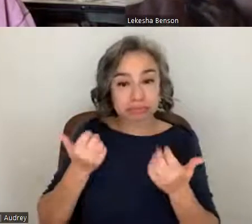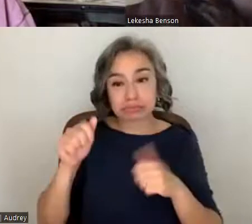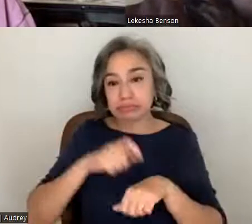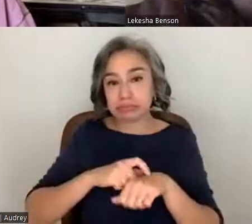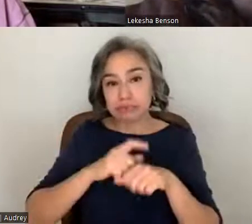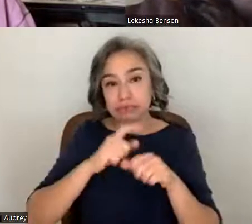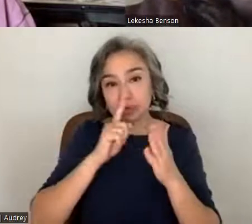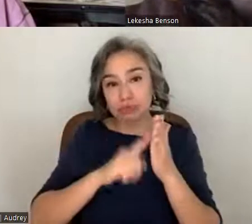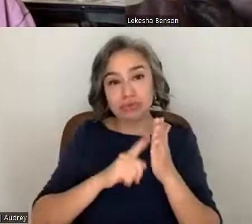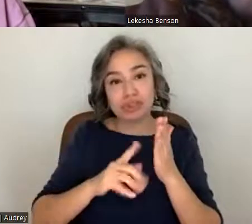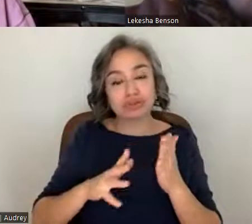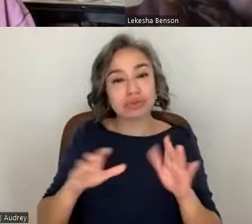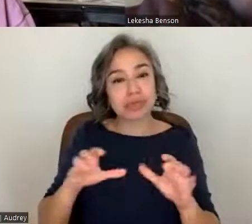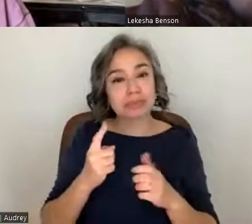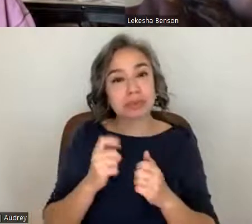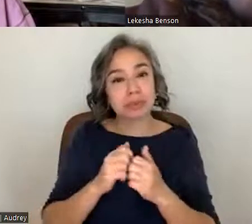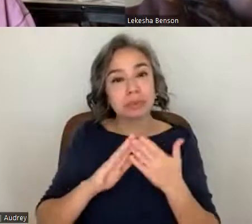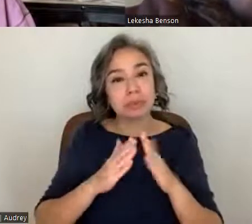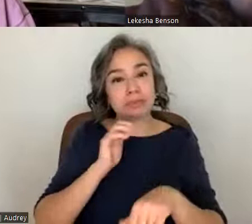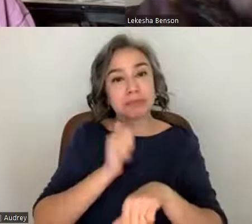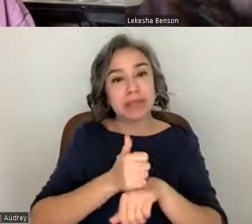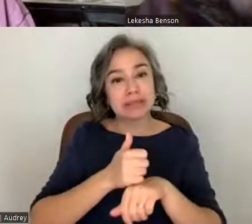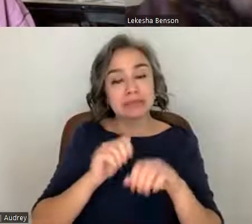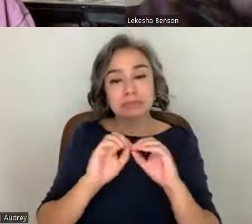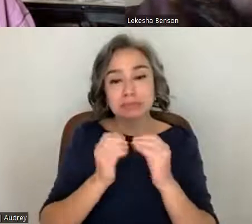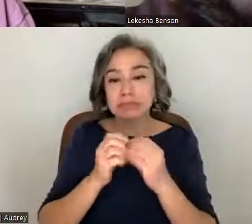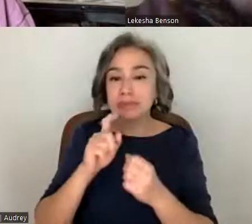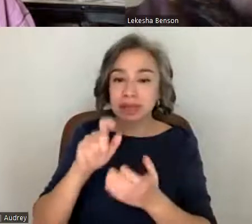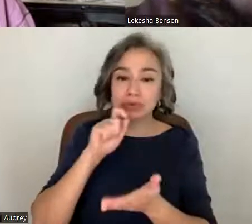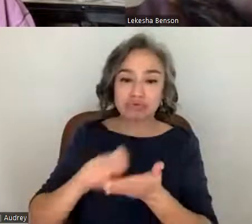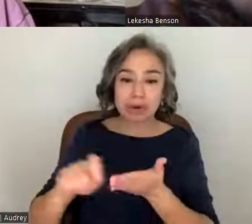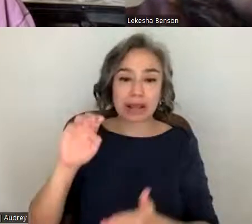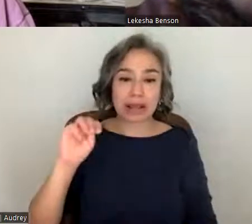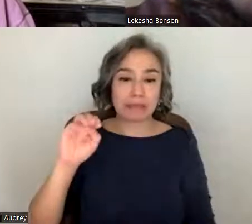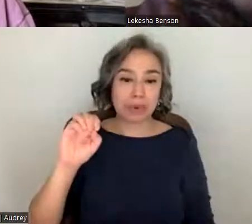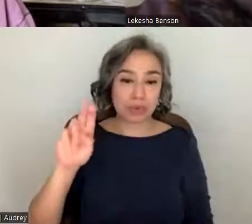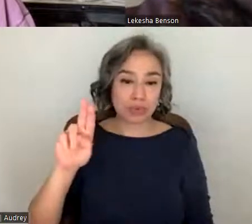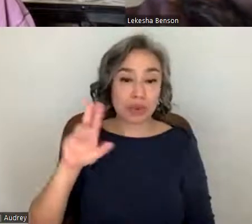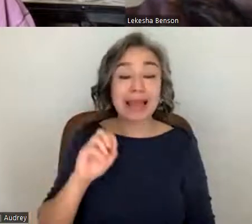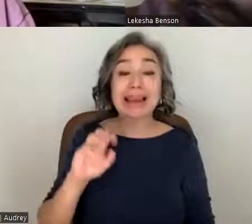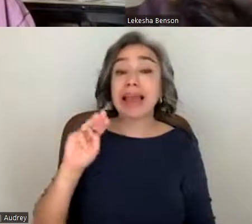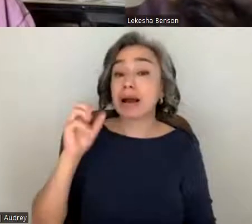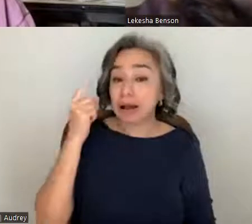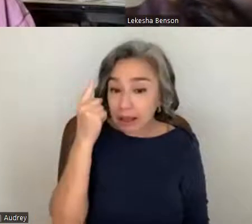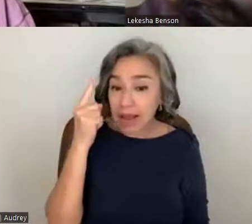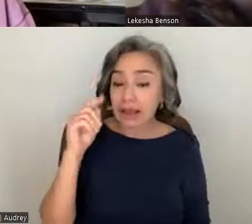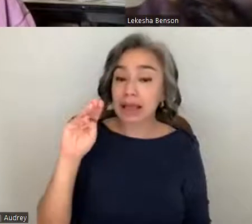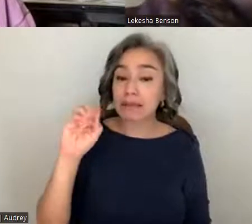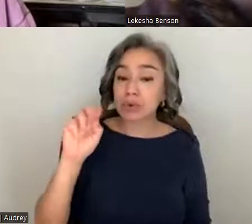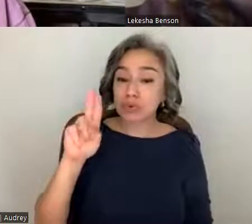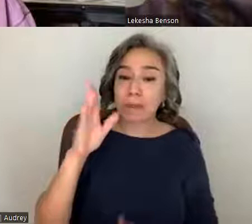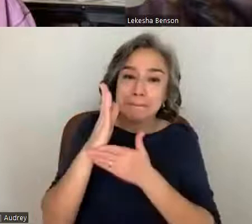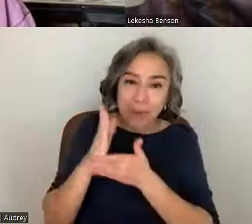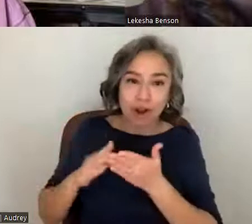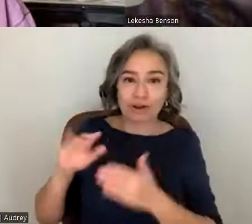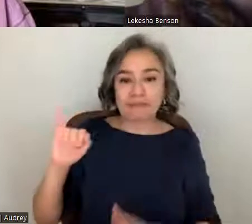with a community-based organization, they have to write an MOU, and the MOU has to be part of their IRB process. Not necessarily because